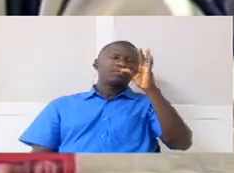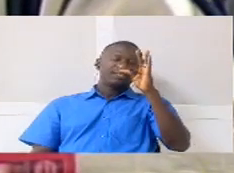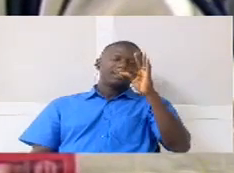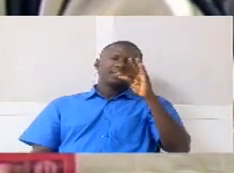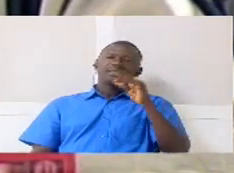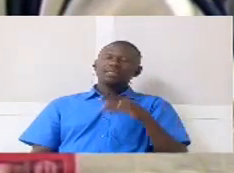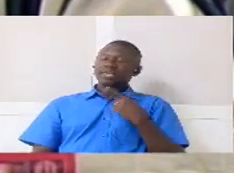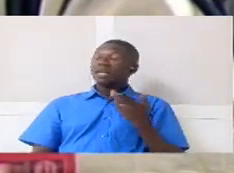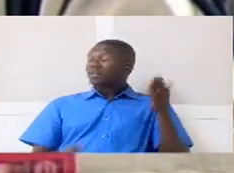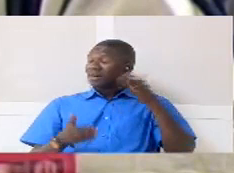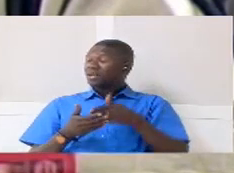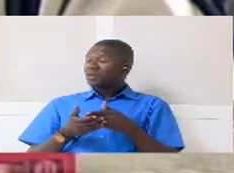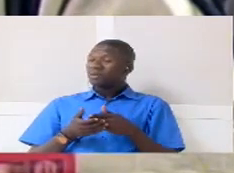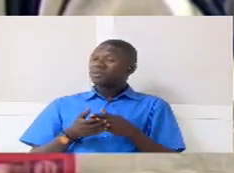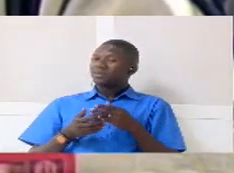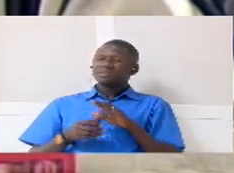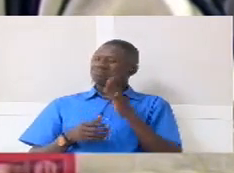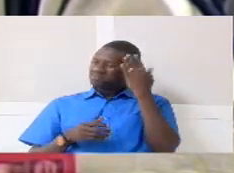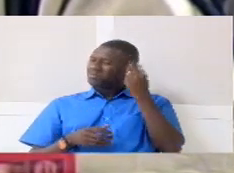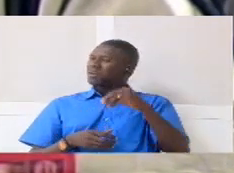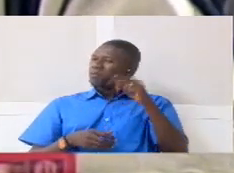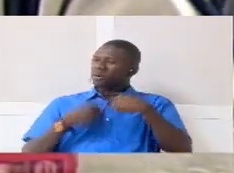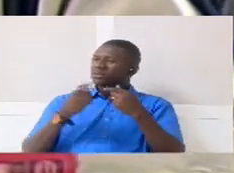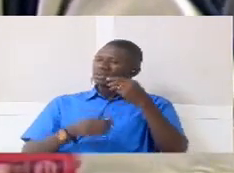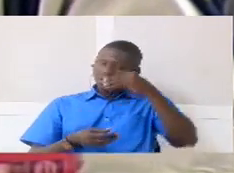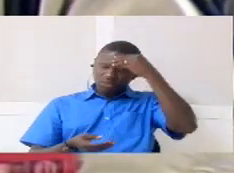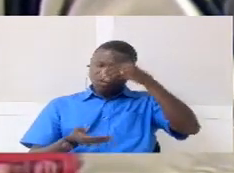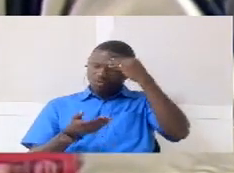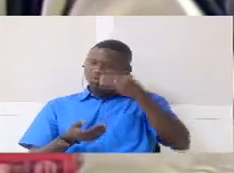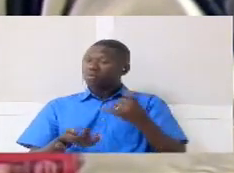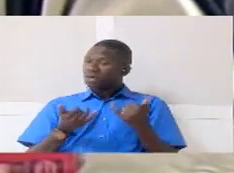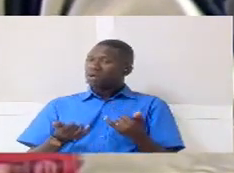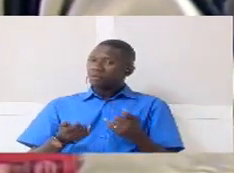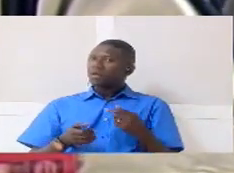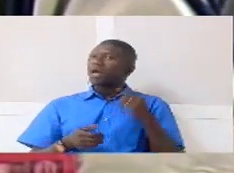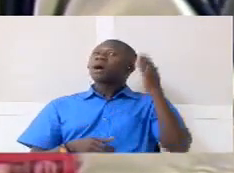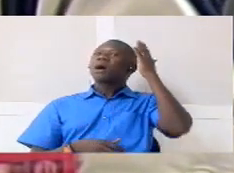le. But ha, sila wode, nsafono le kole bekeri nung kasofa nana.